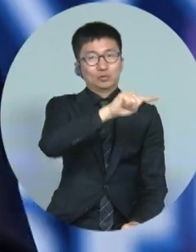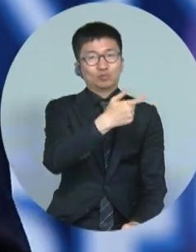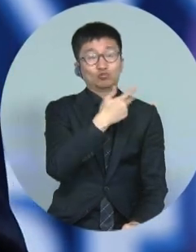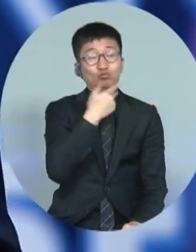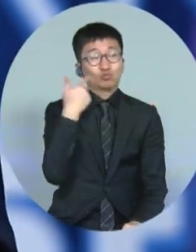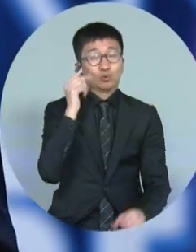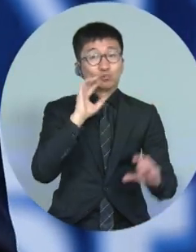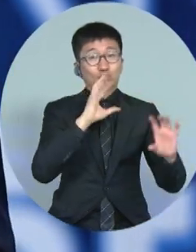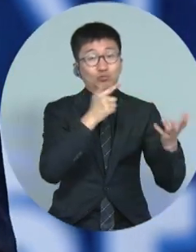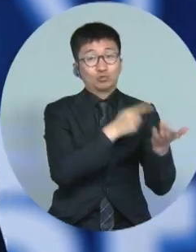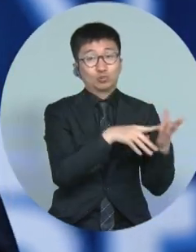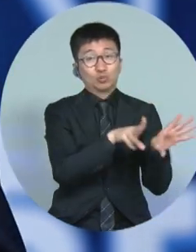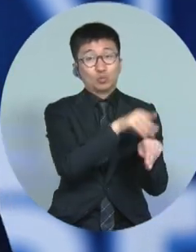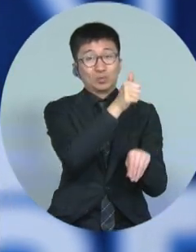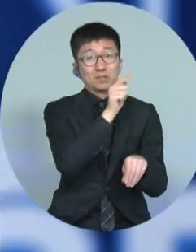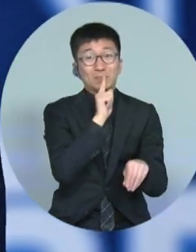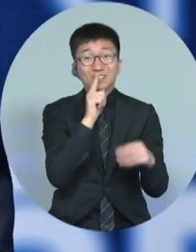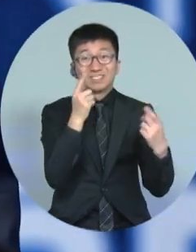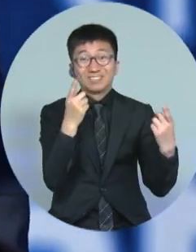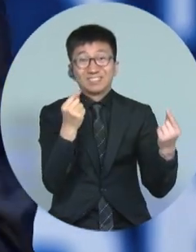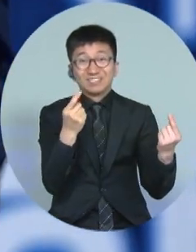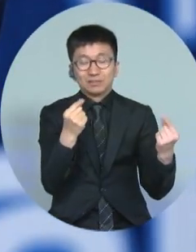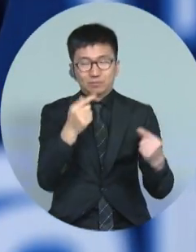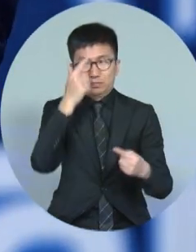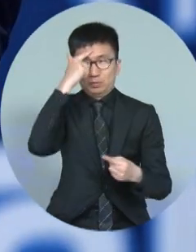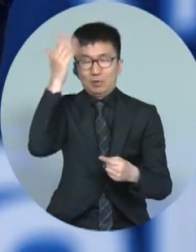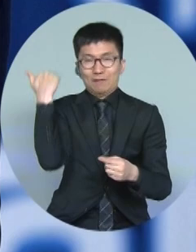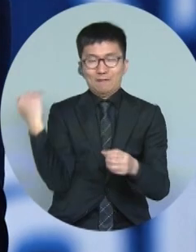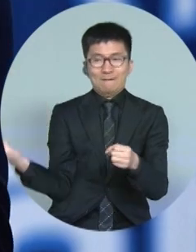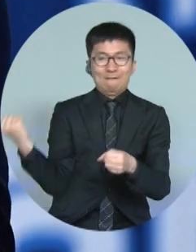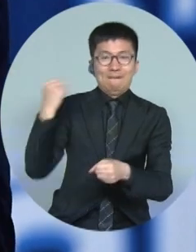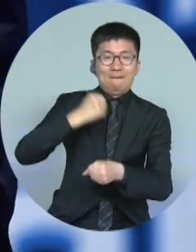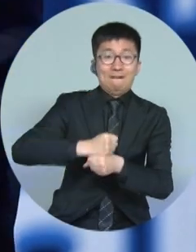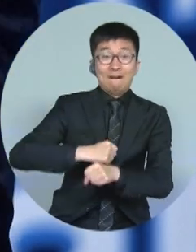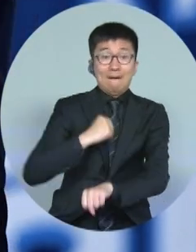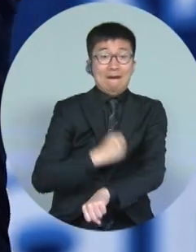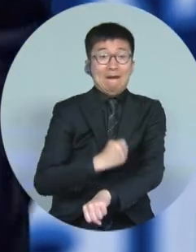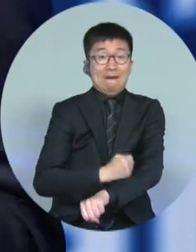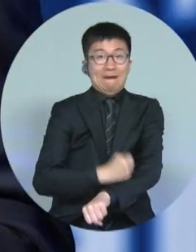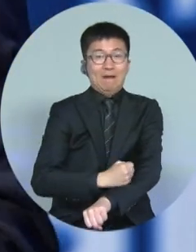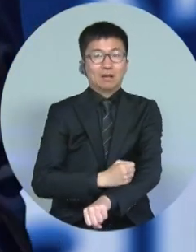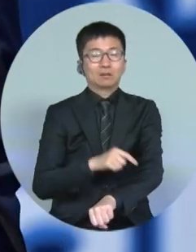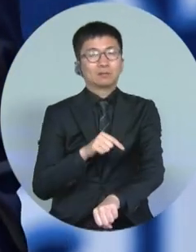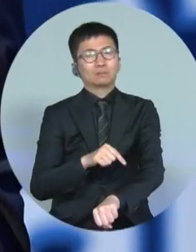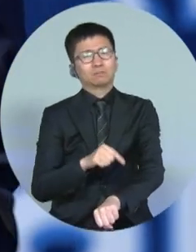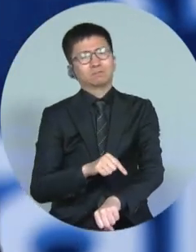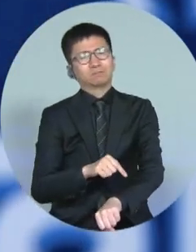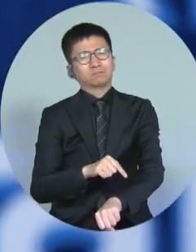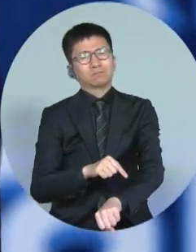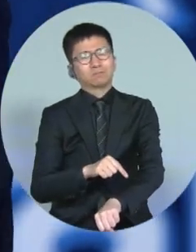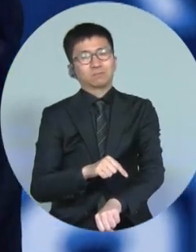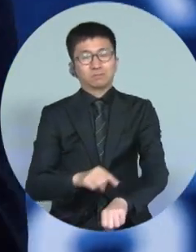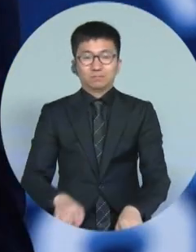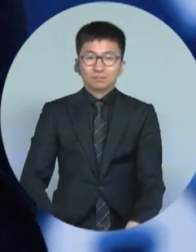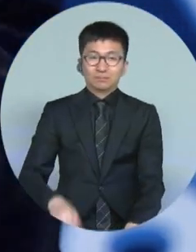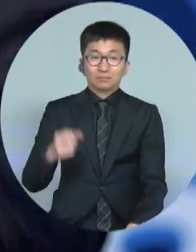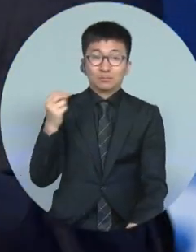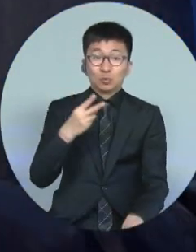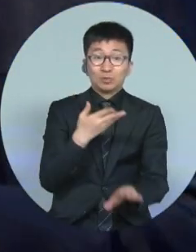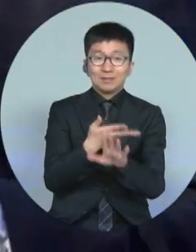yesterday. They can't, but they play on demonizing the other, the migrants,